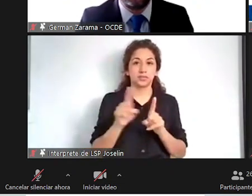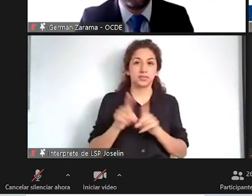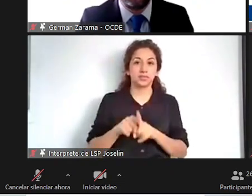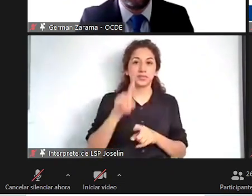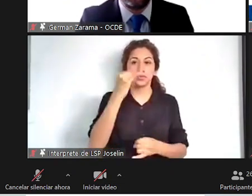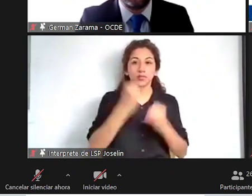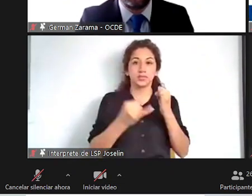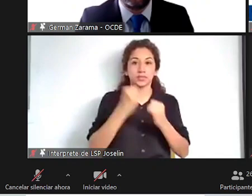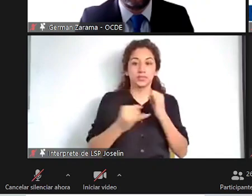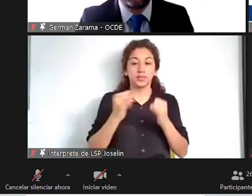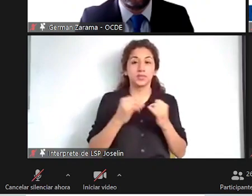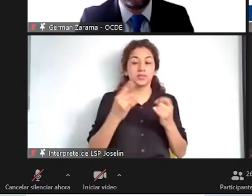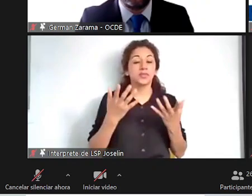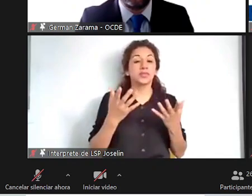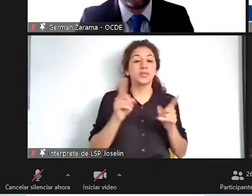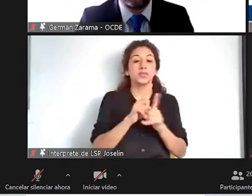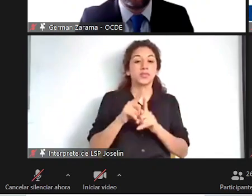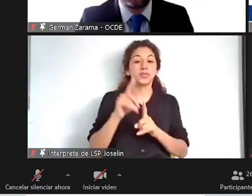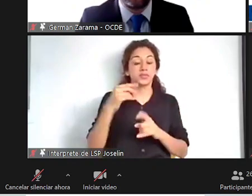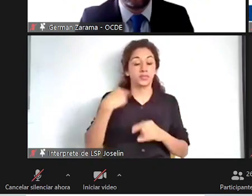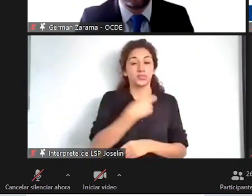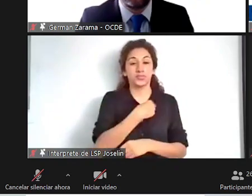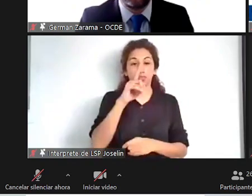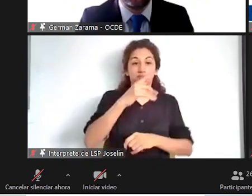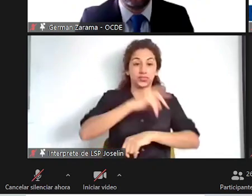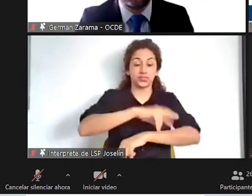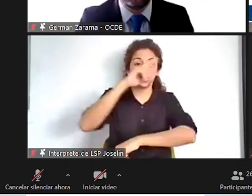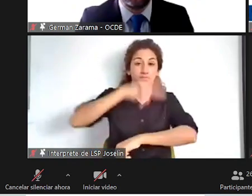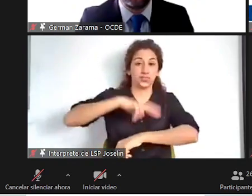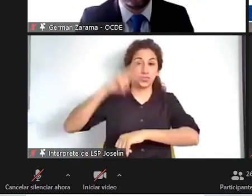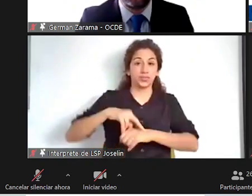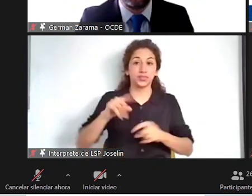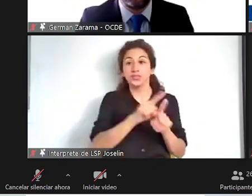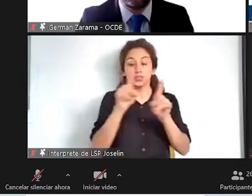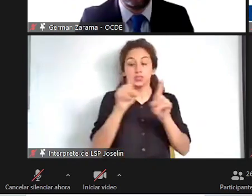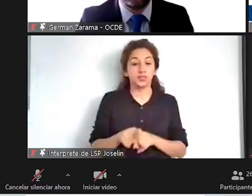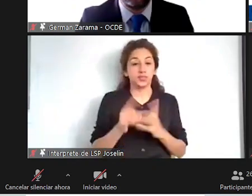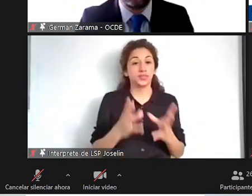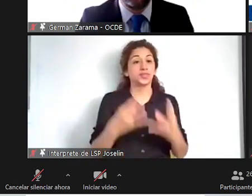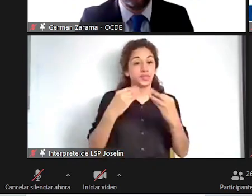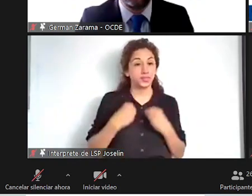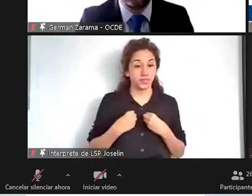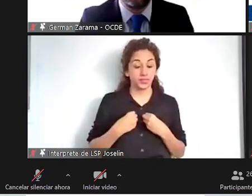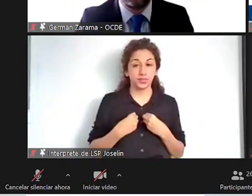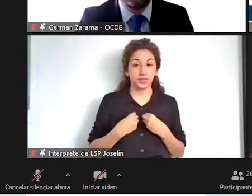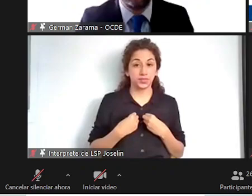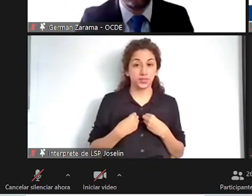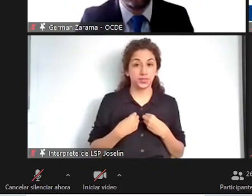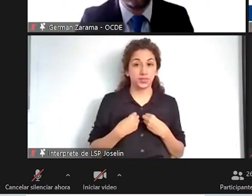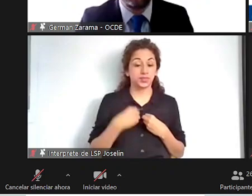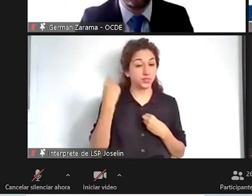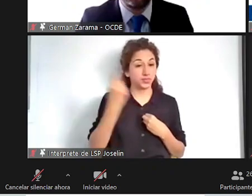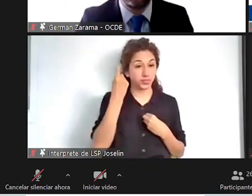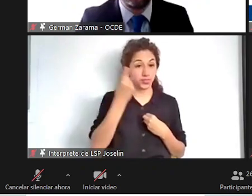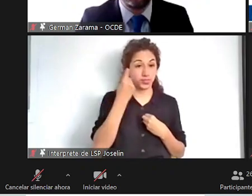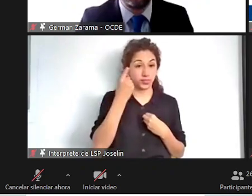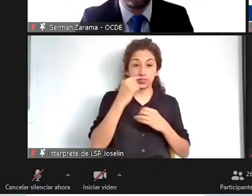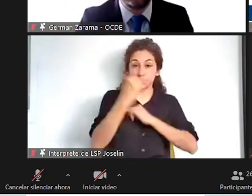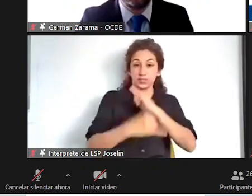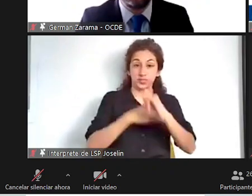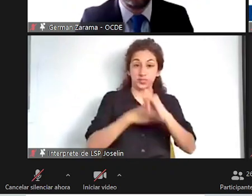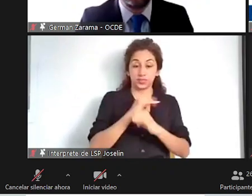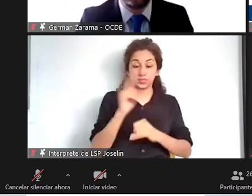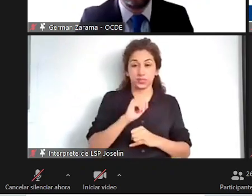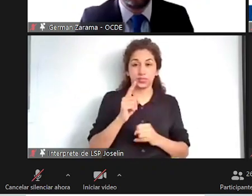the gdp in the region and also sustainable recovery of the tourism sector we are a region that gets into space not